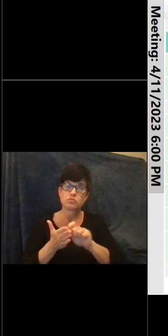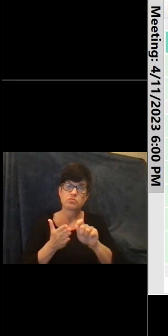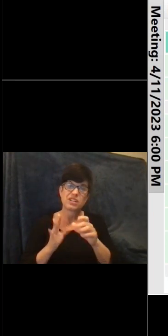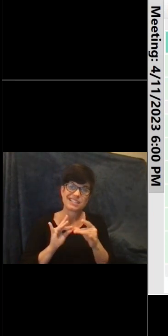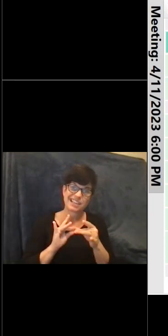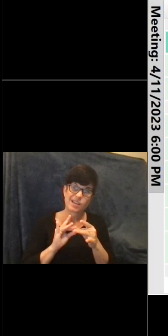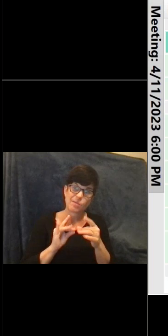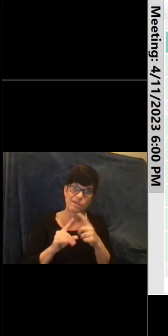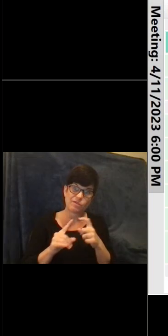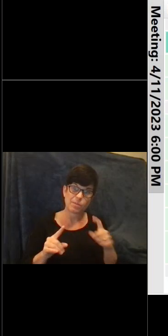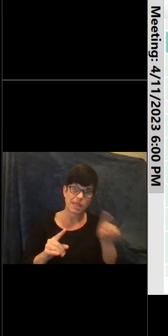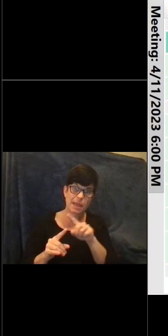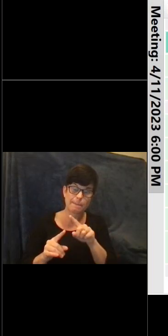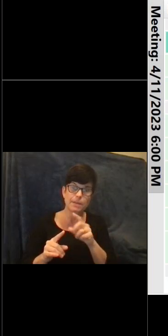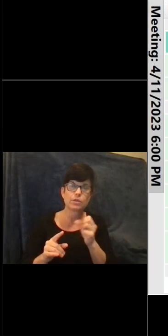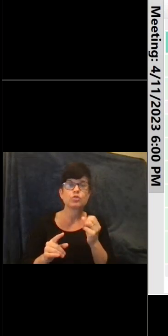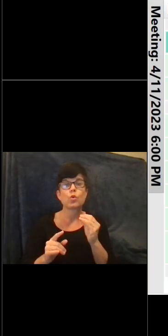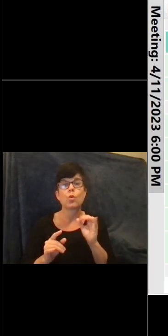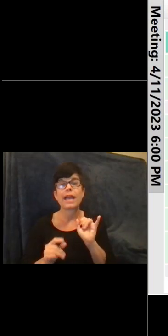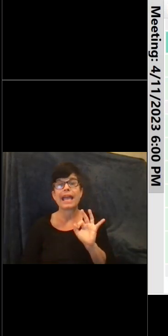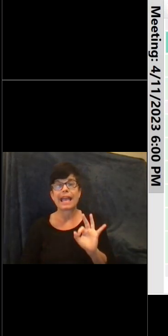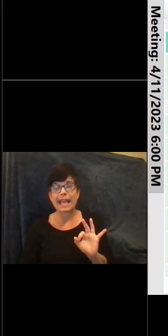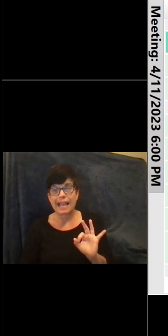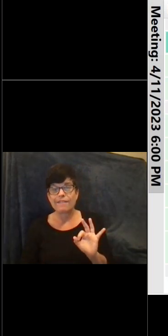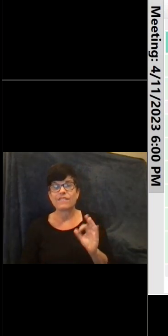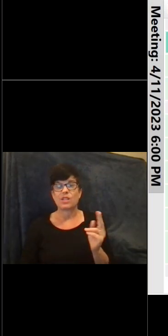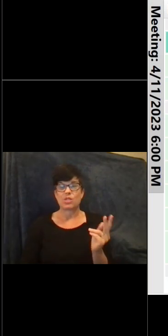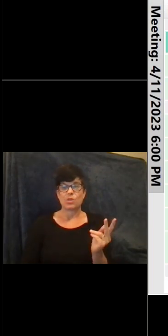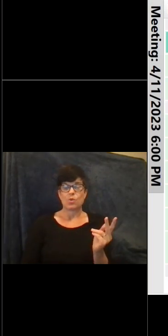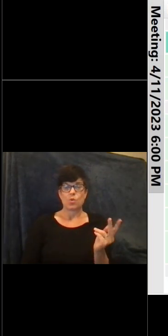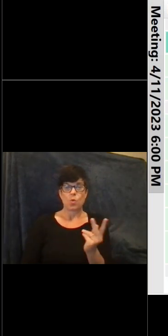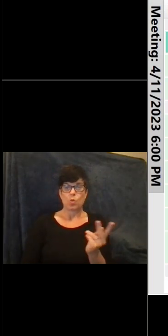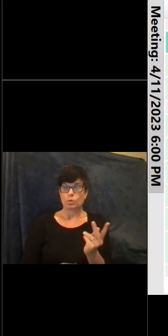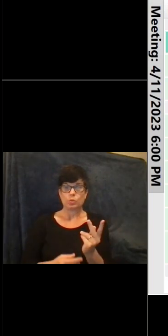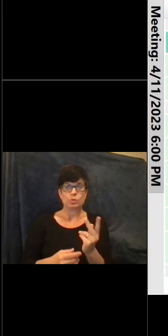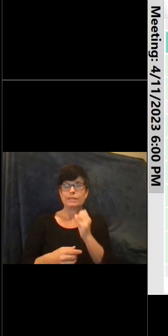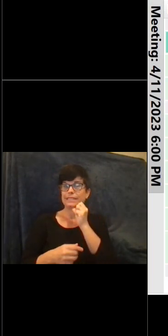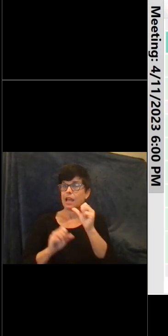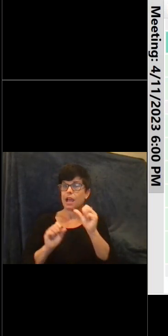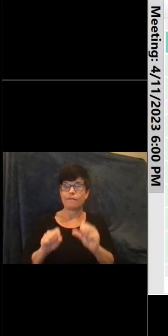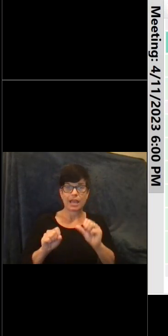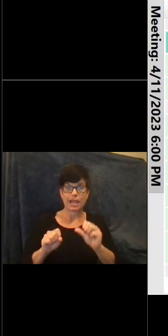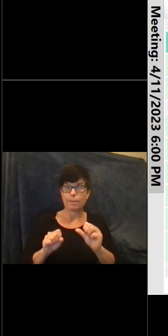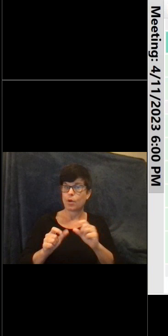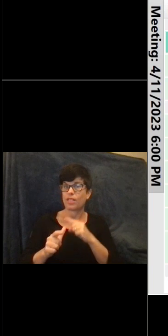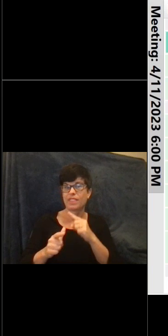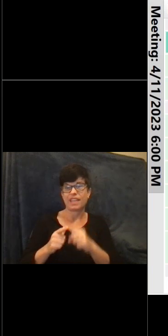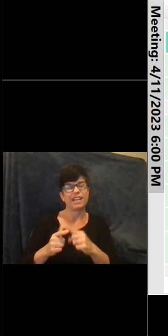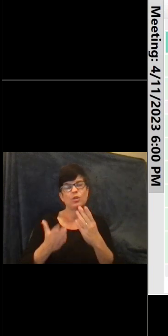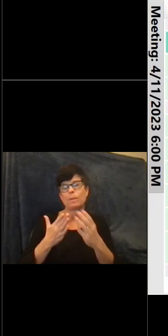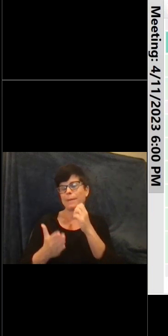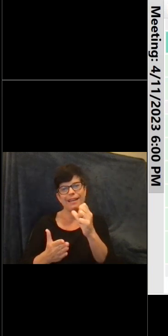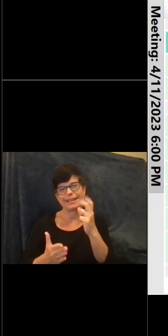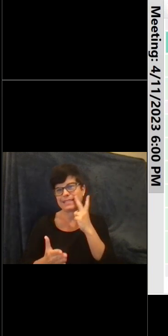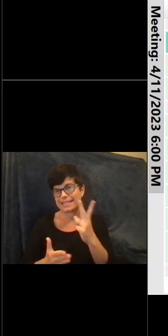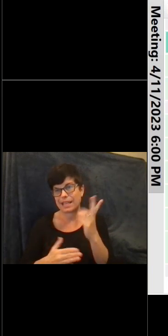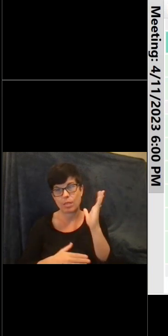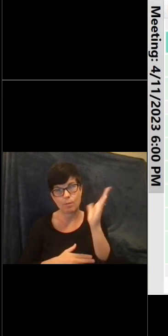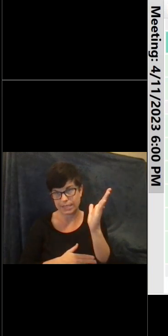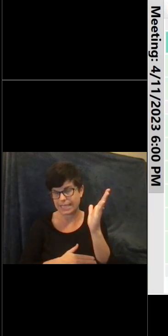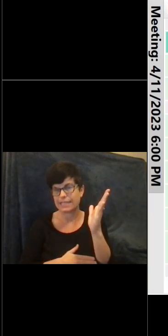comment from them. So if those two are not viable, you may not be seeing the presentation. And so